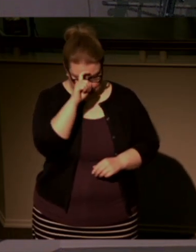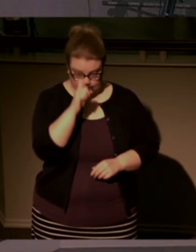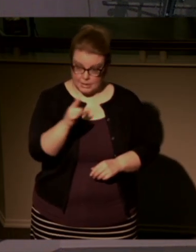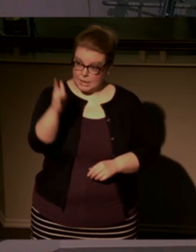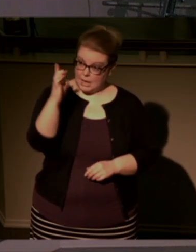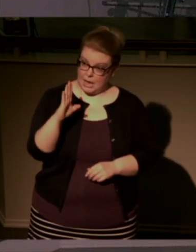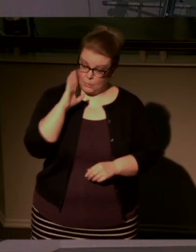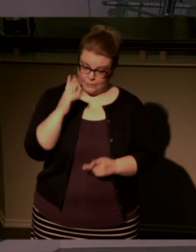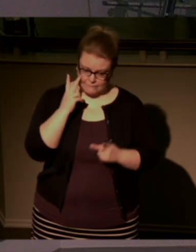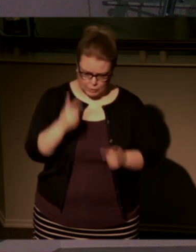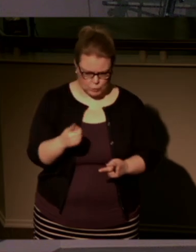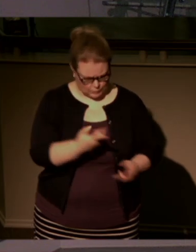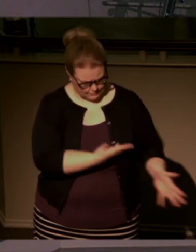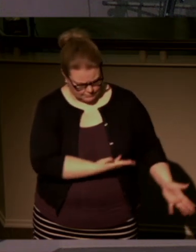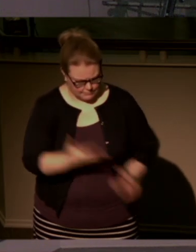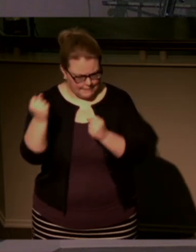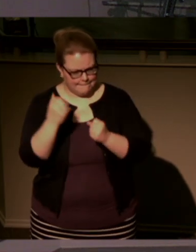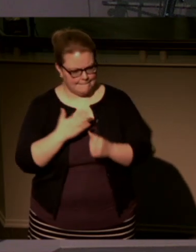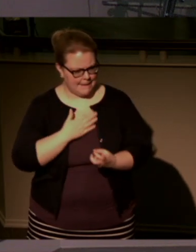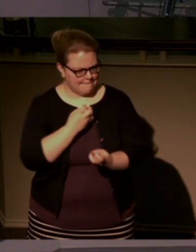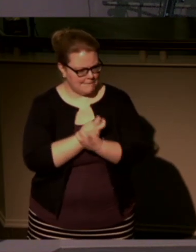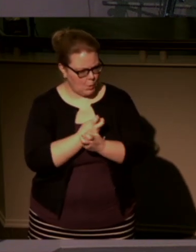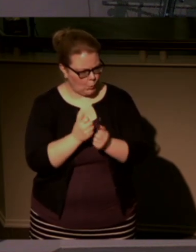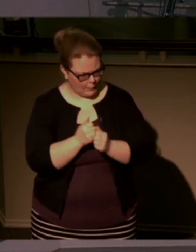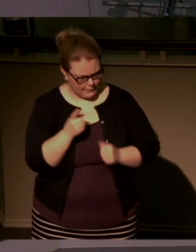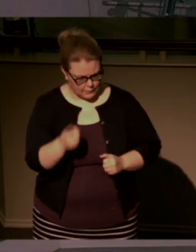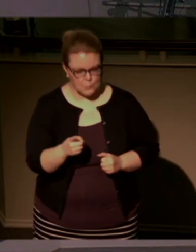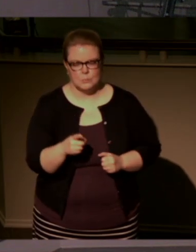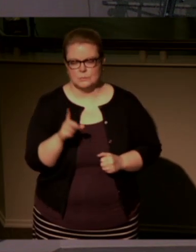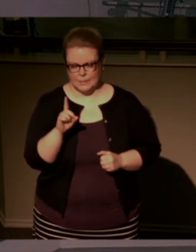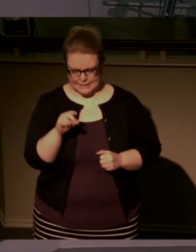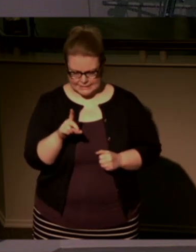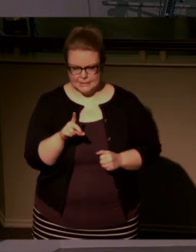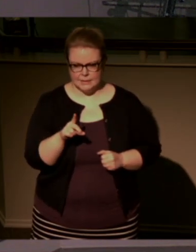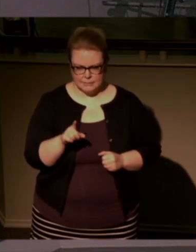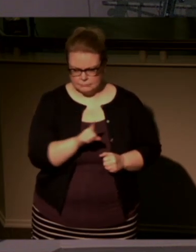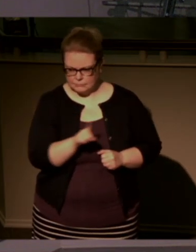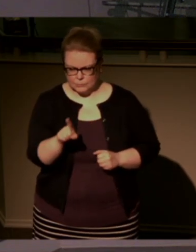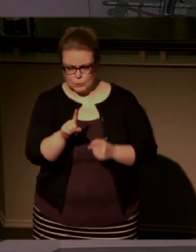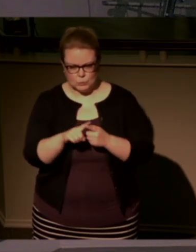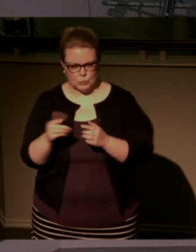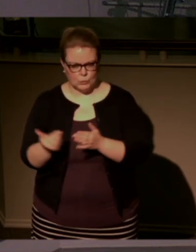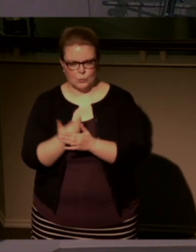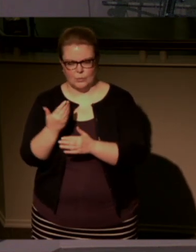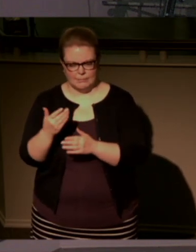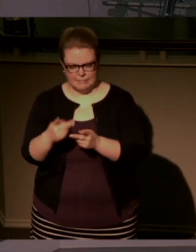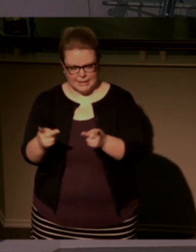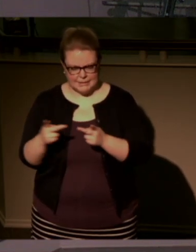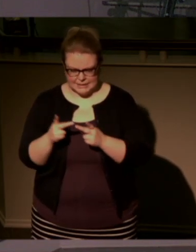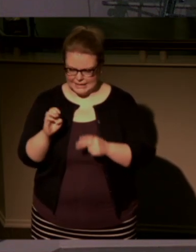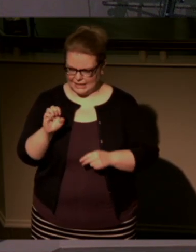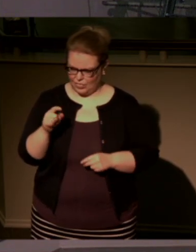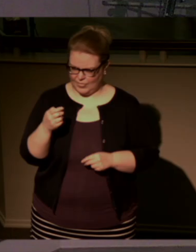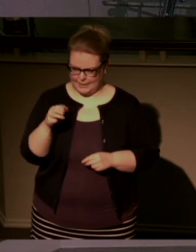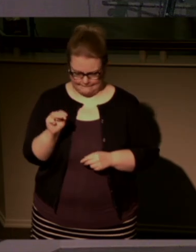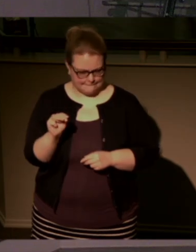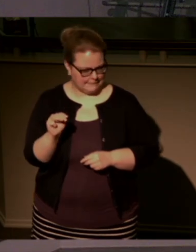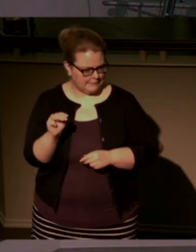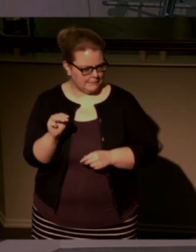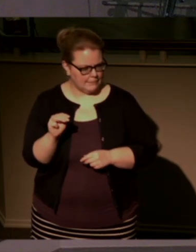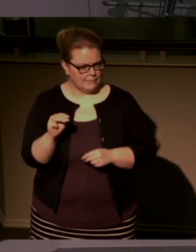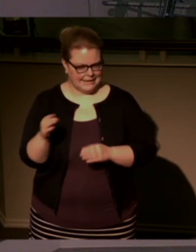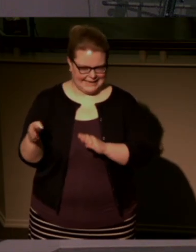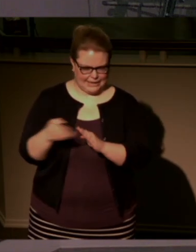shall carry up my bones with you from here. And they moved on from Sokah and encamped at Etham on the edge